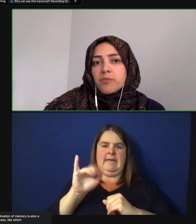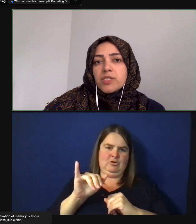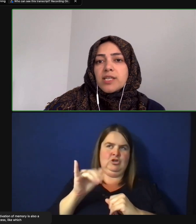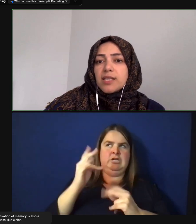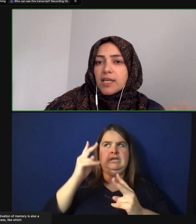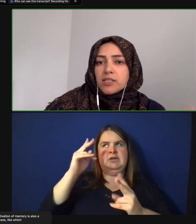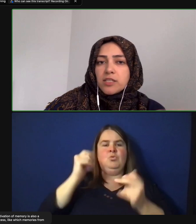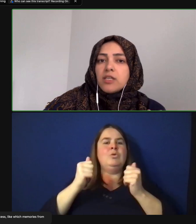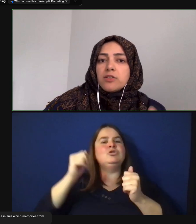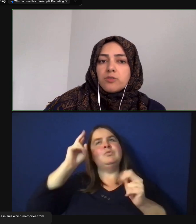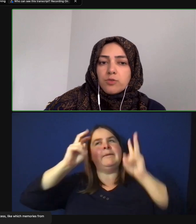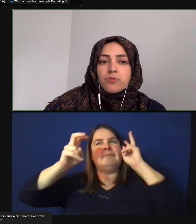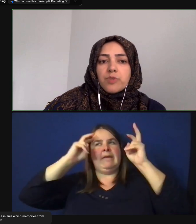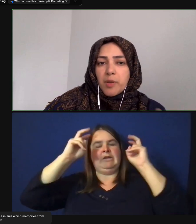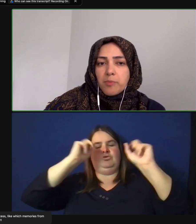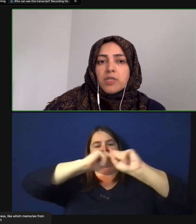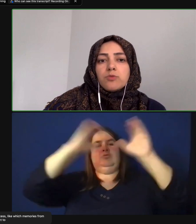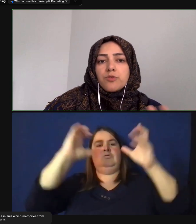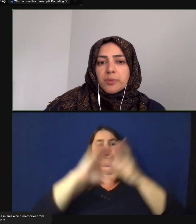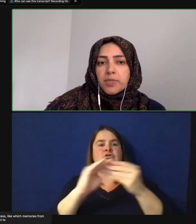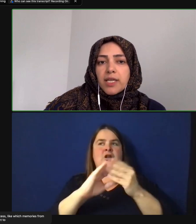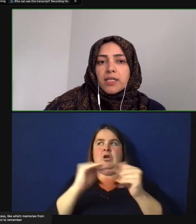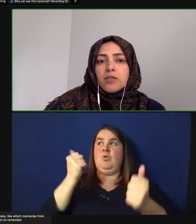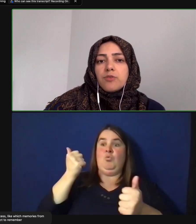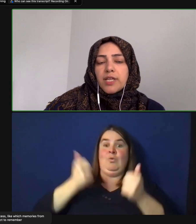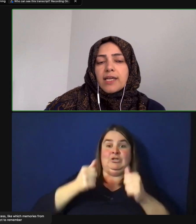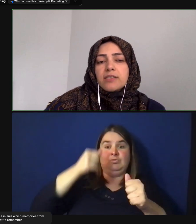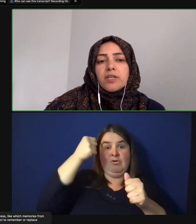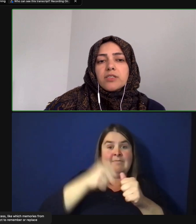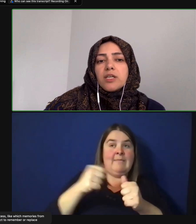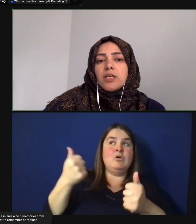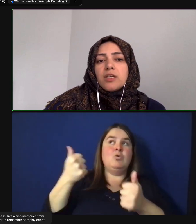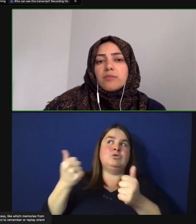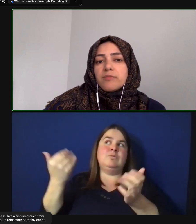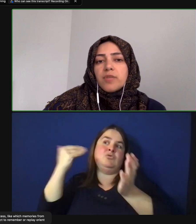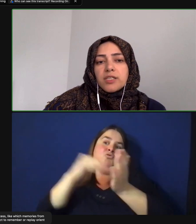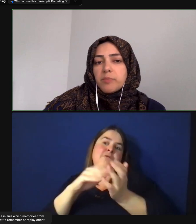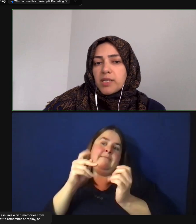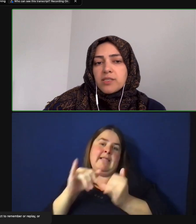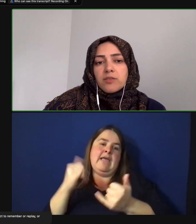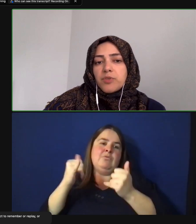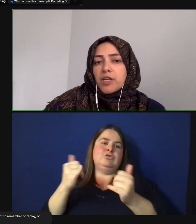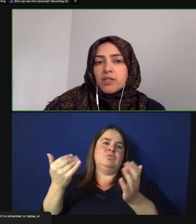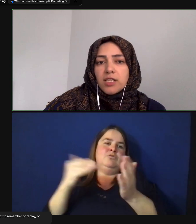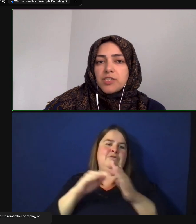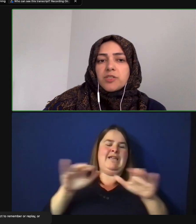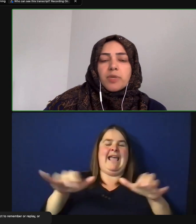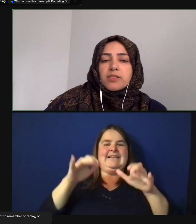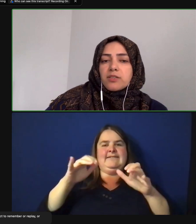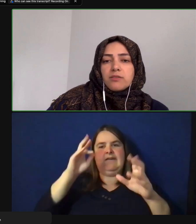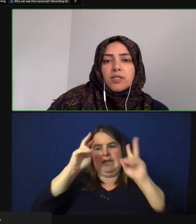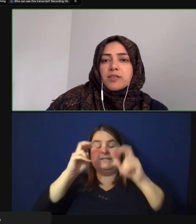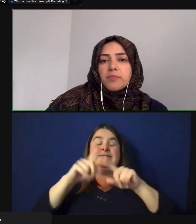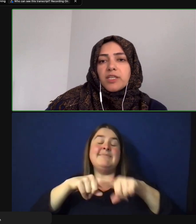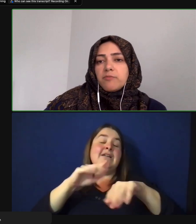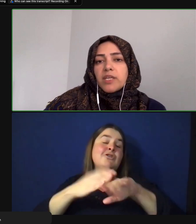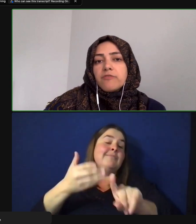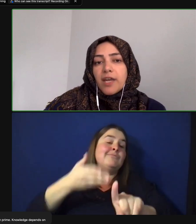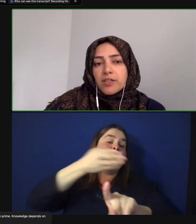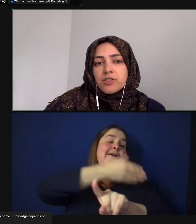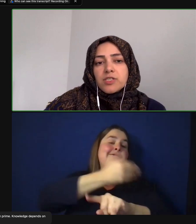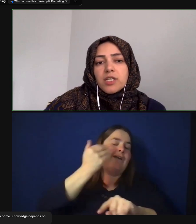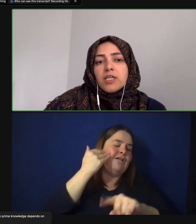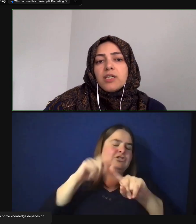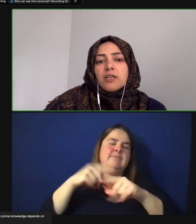the past we select to remember or replay or reactivate. It depends on prior knowledge, depends on